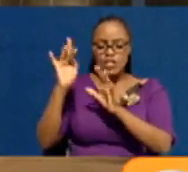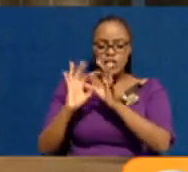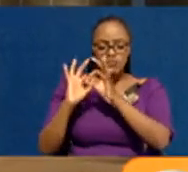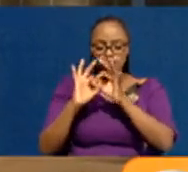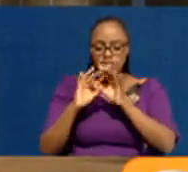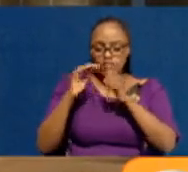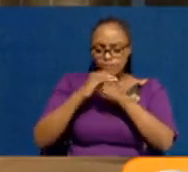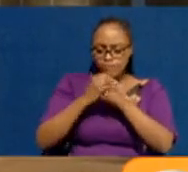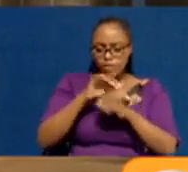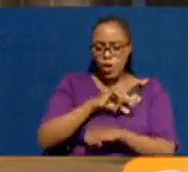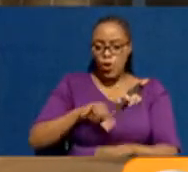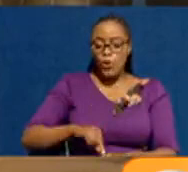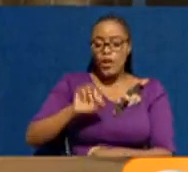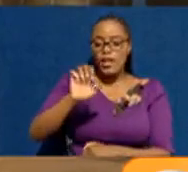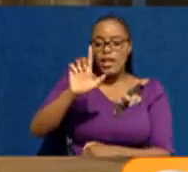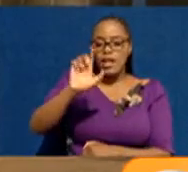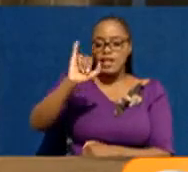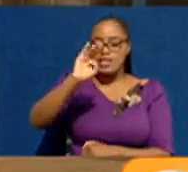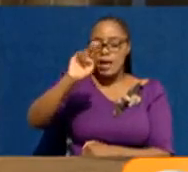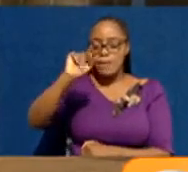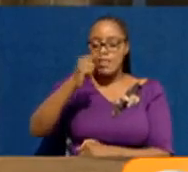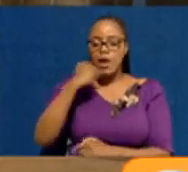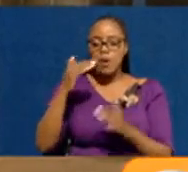affection for Queen Elizabeth II, who will be